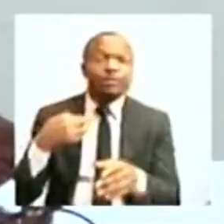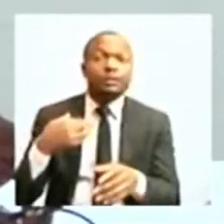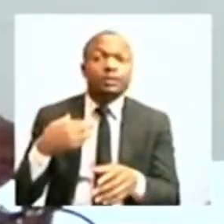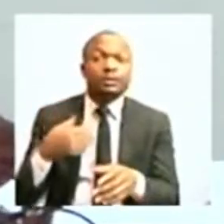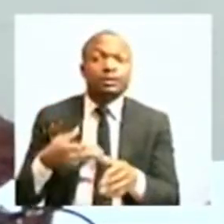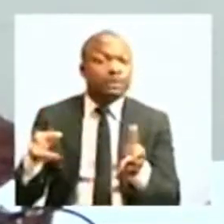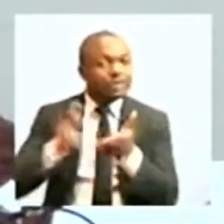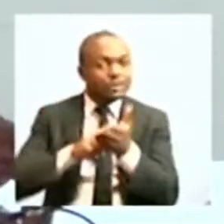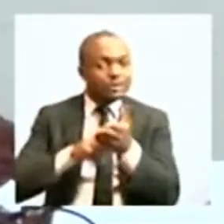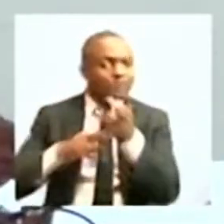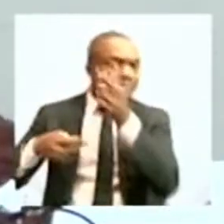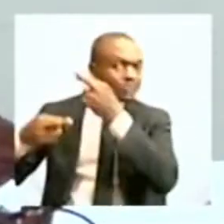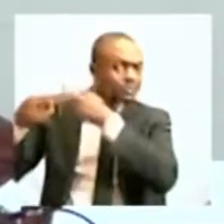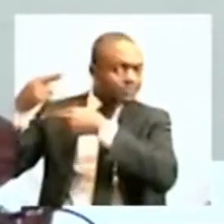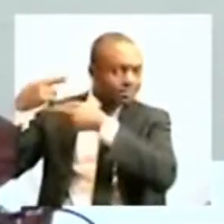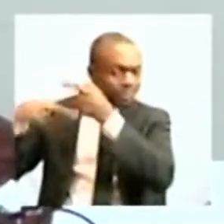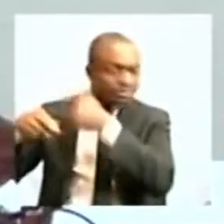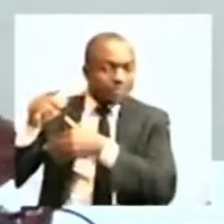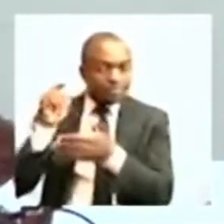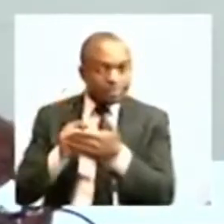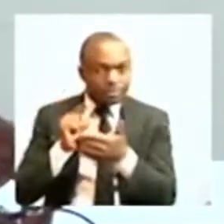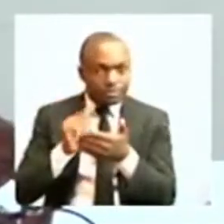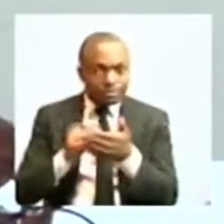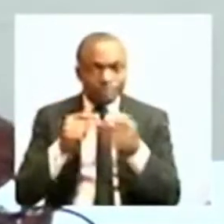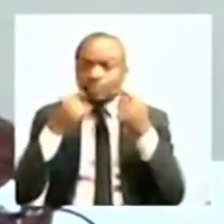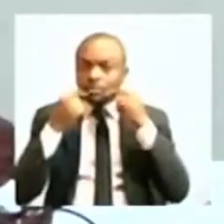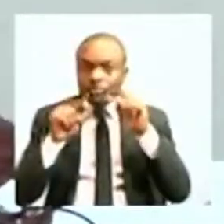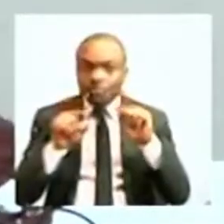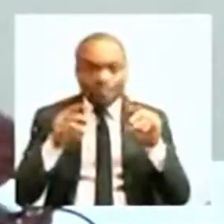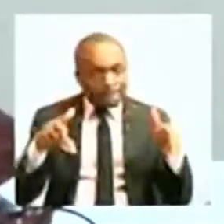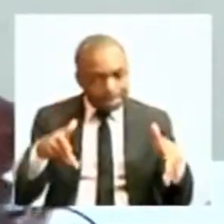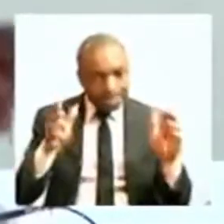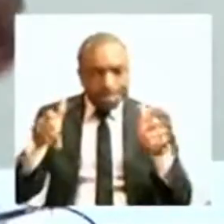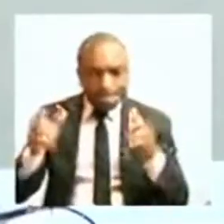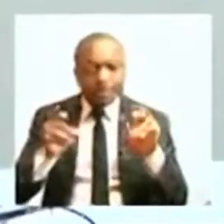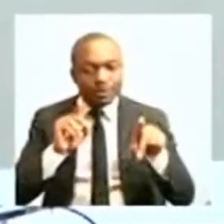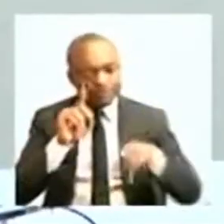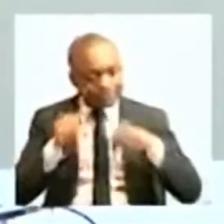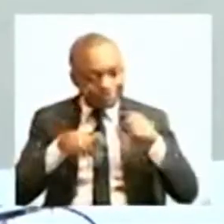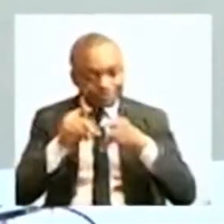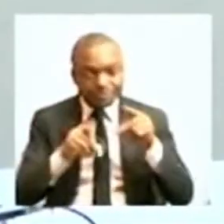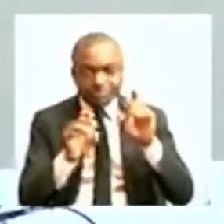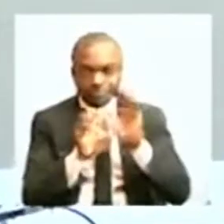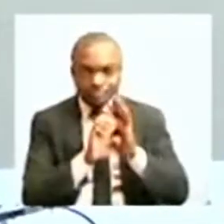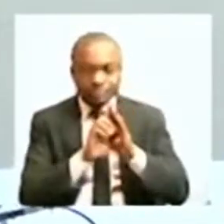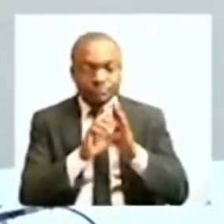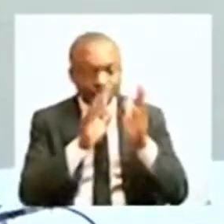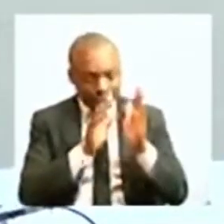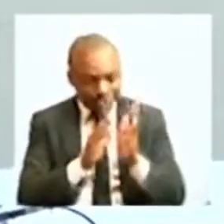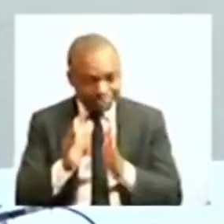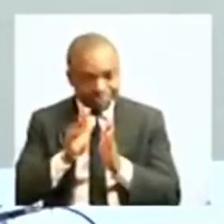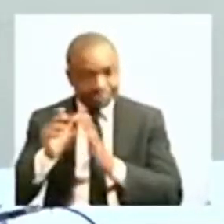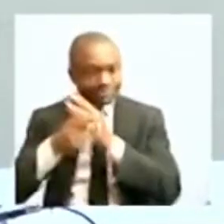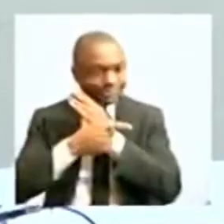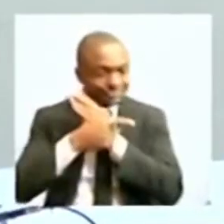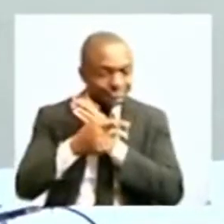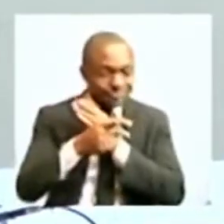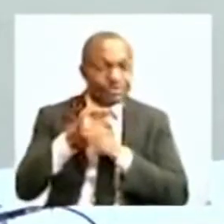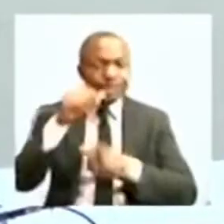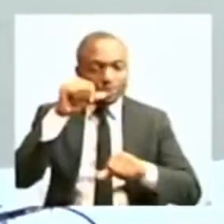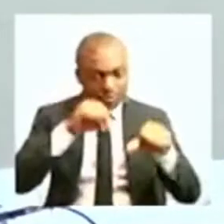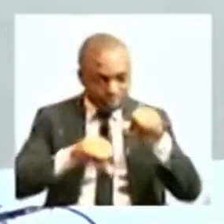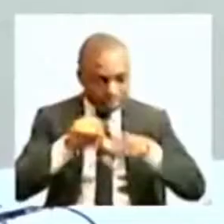circular, formalized by allowing specific people, let's say planning department and